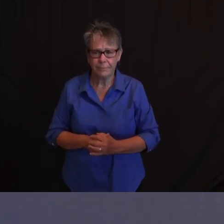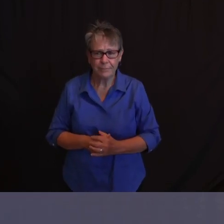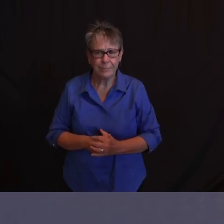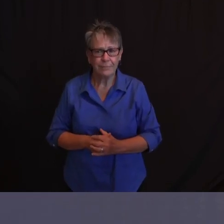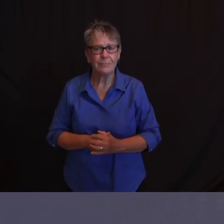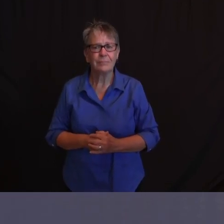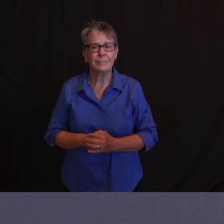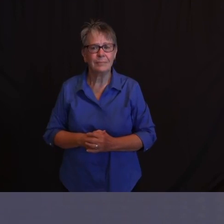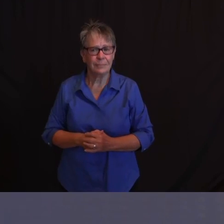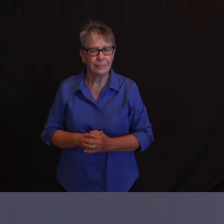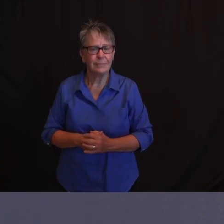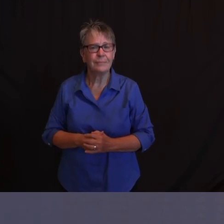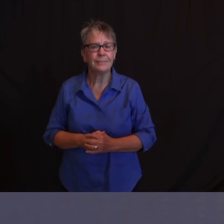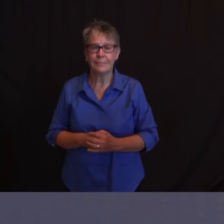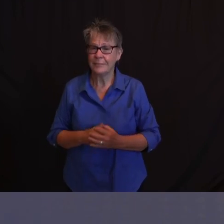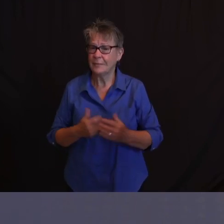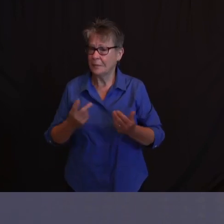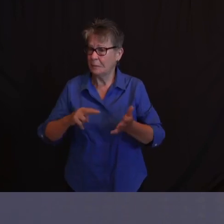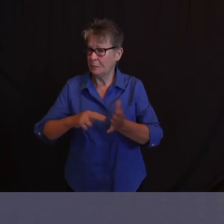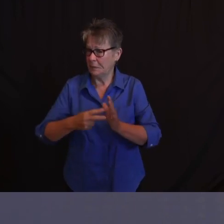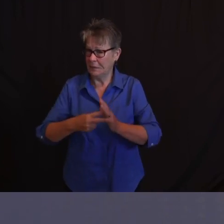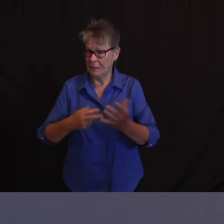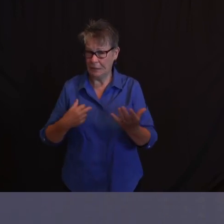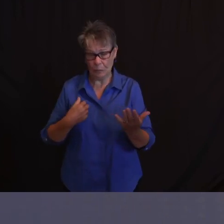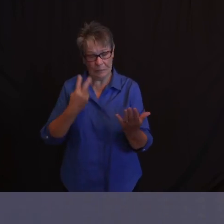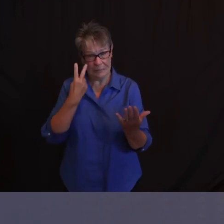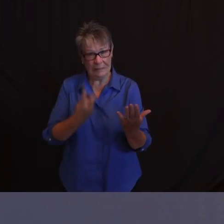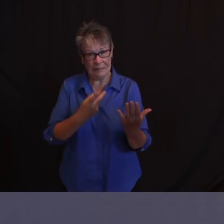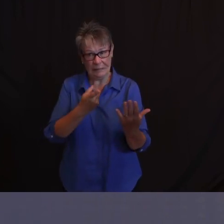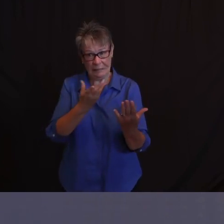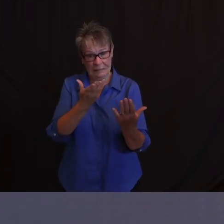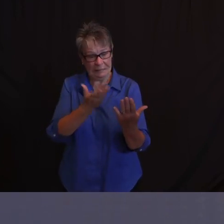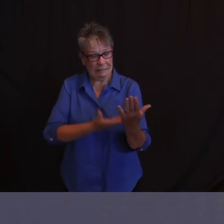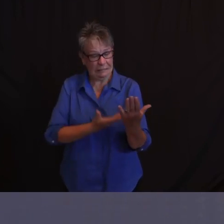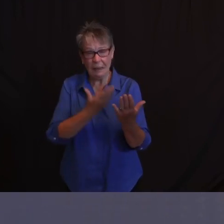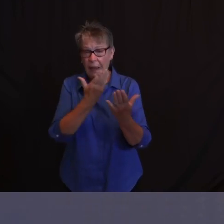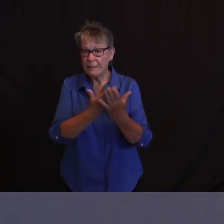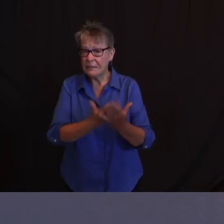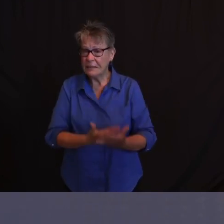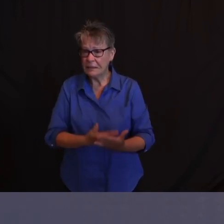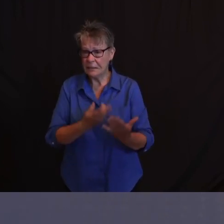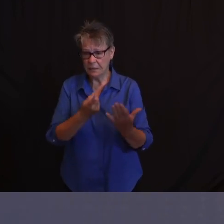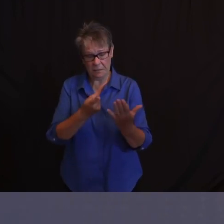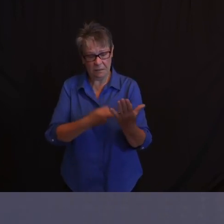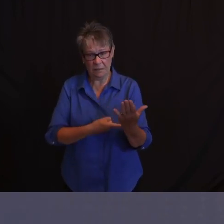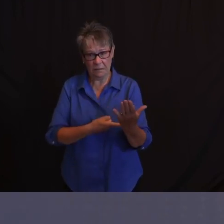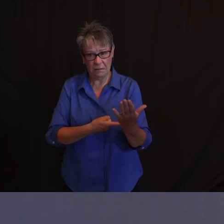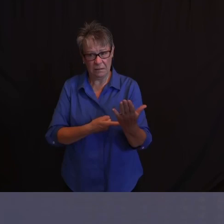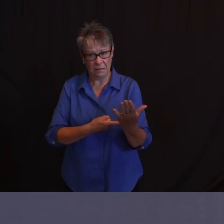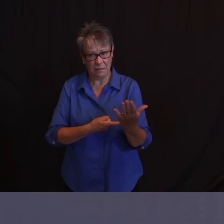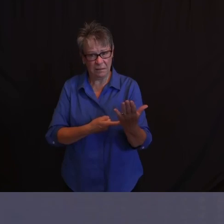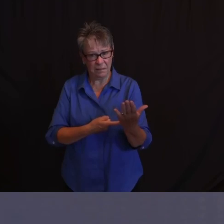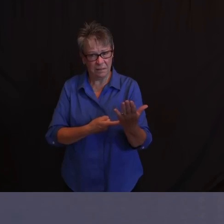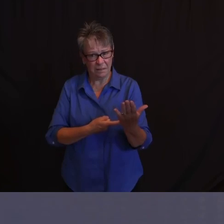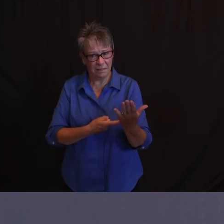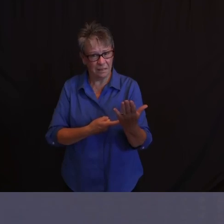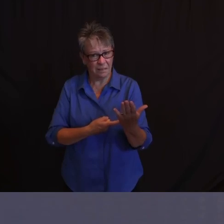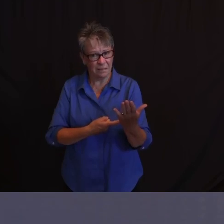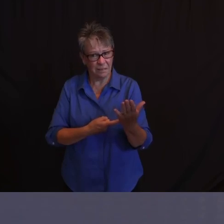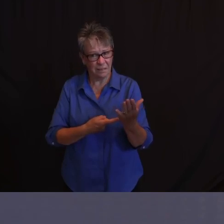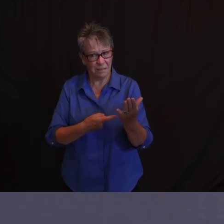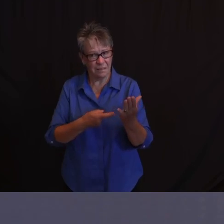overwhelmingly that not all of the spike, but the overwhelming amount of the spike is from indoor